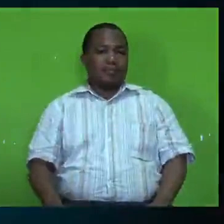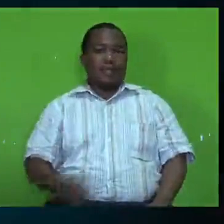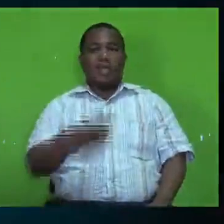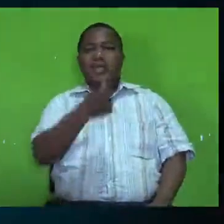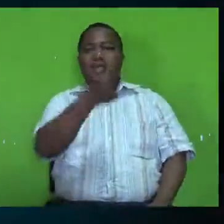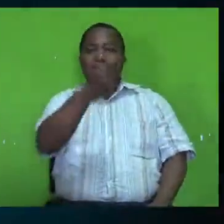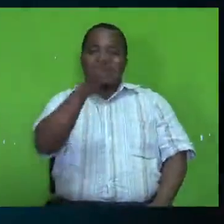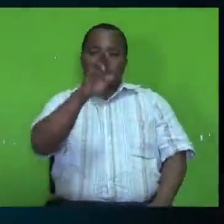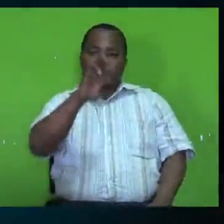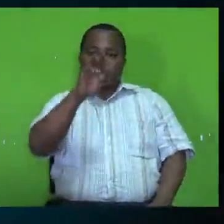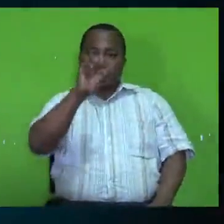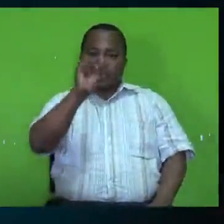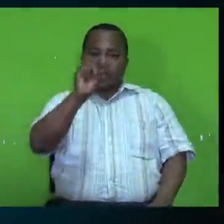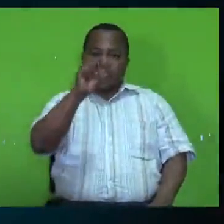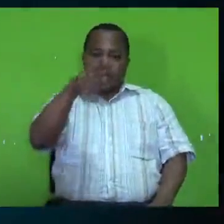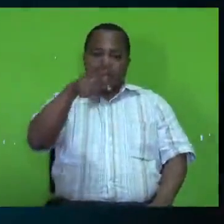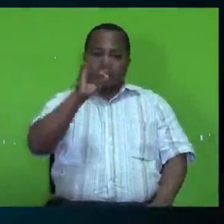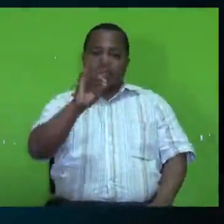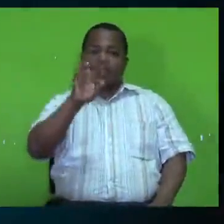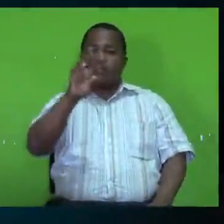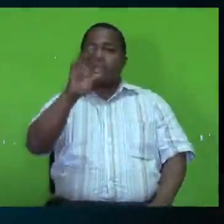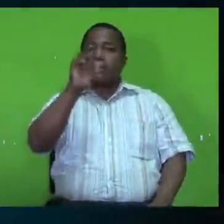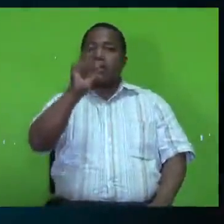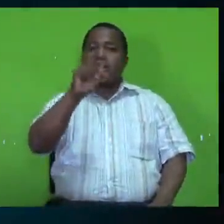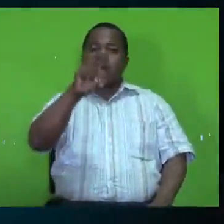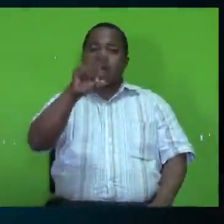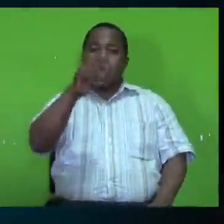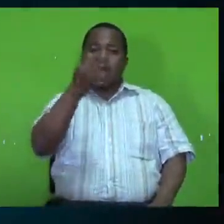Transpiration pole. All of you say